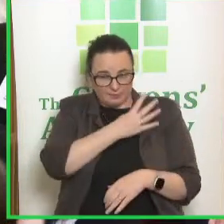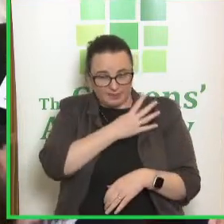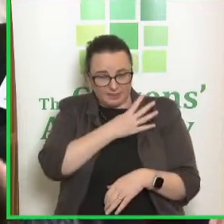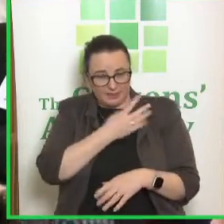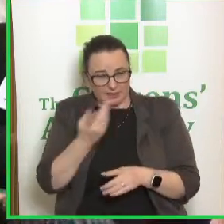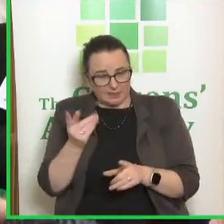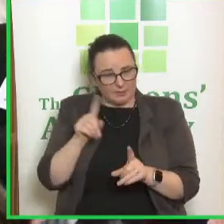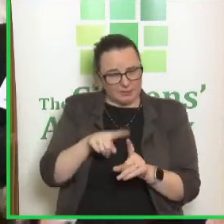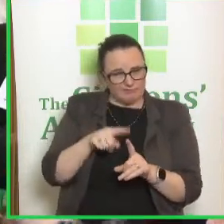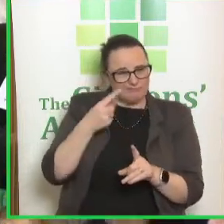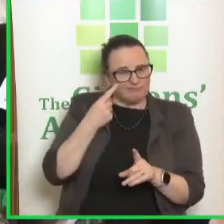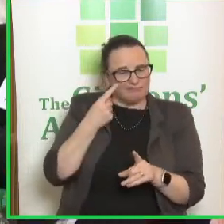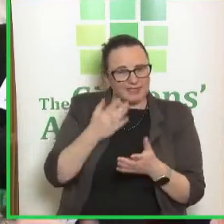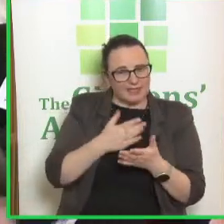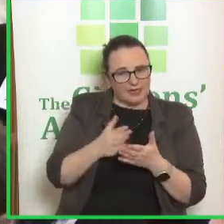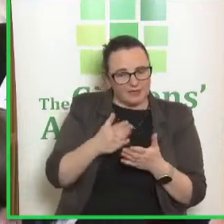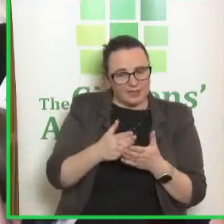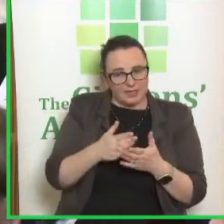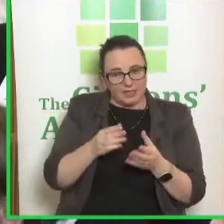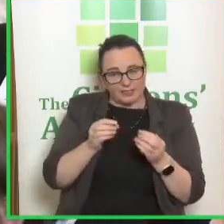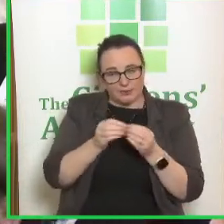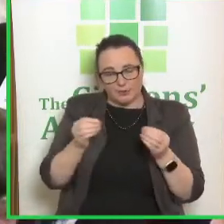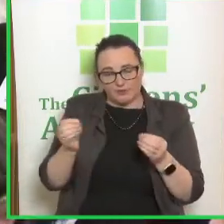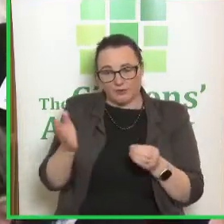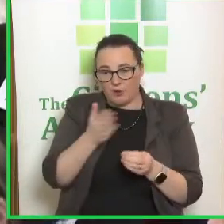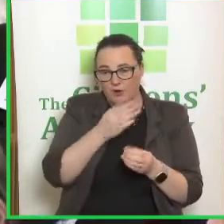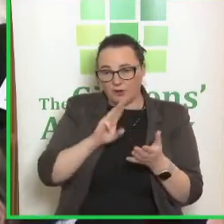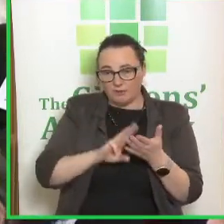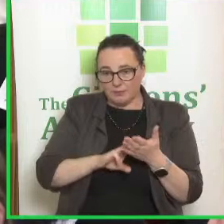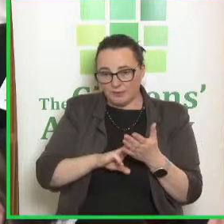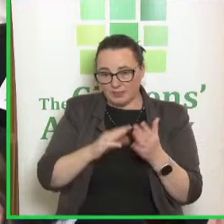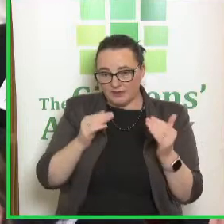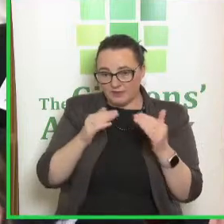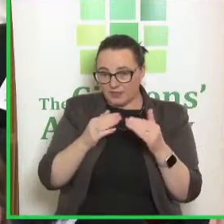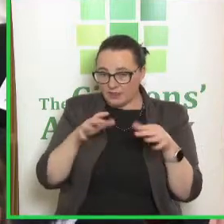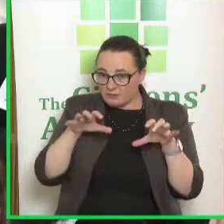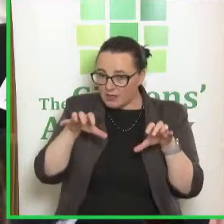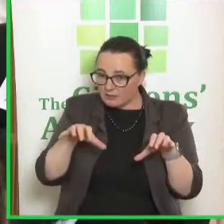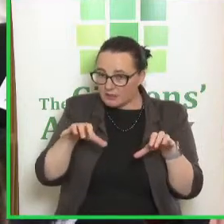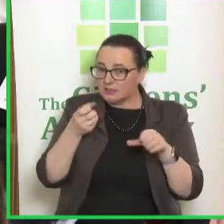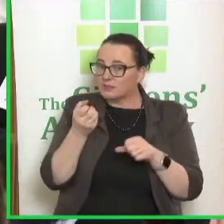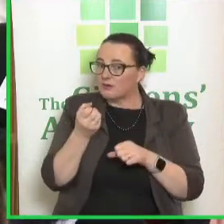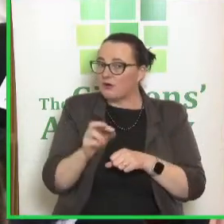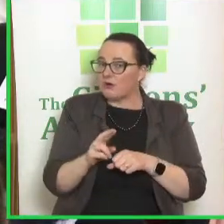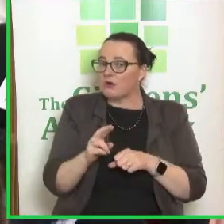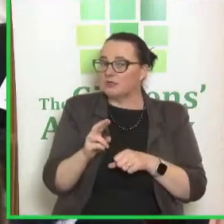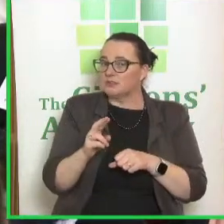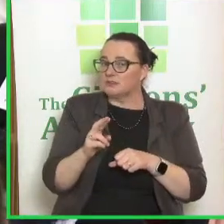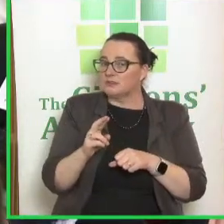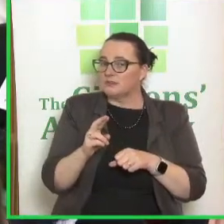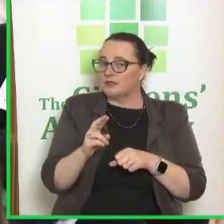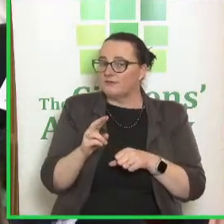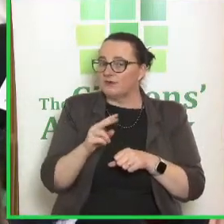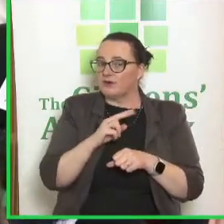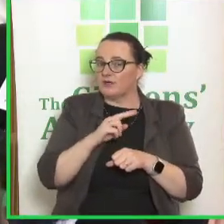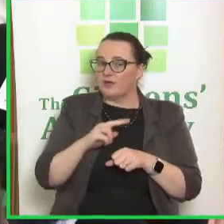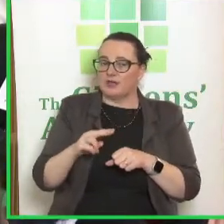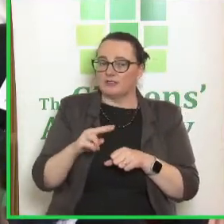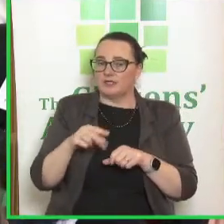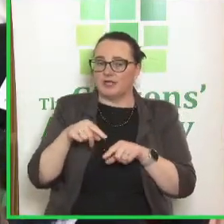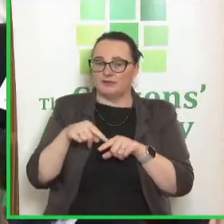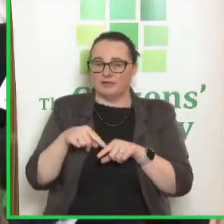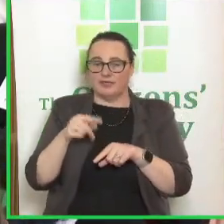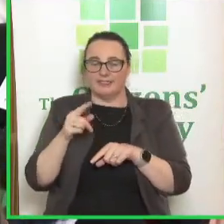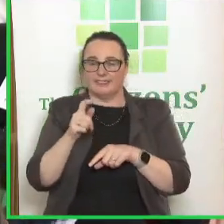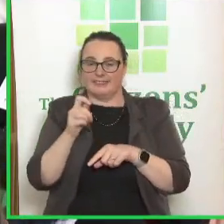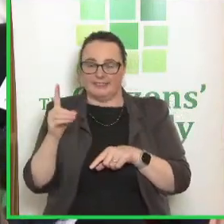for clarification, if it's open to all members of the Oireachtas, the membership of the committee for non-aligned TDs like myself. And then